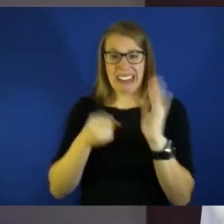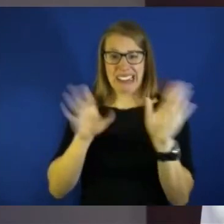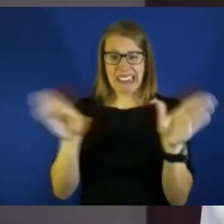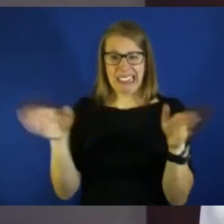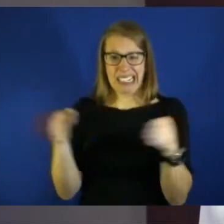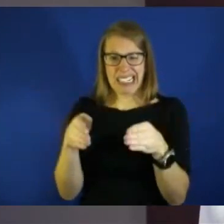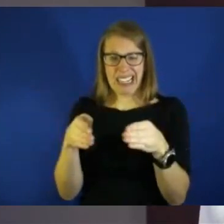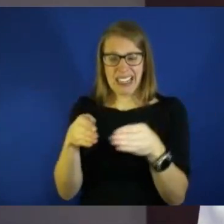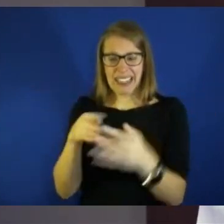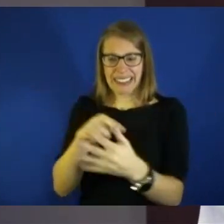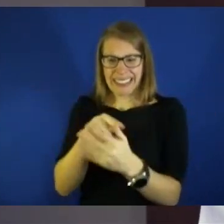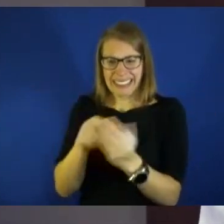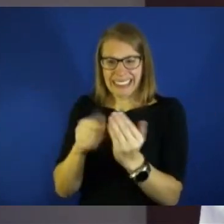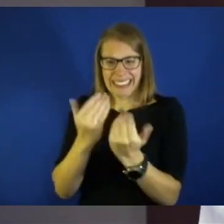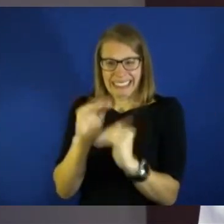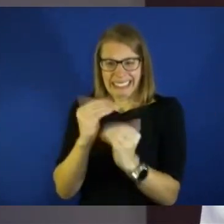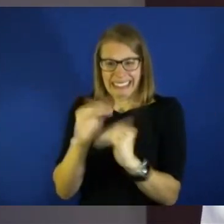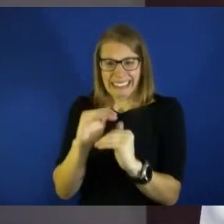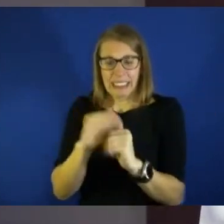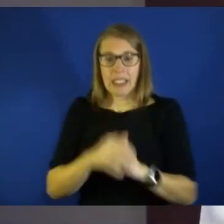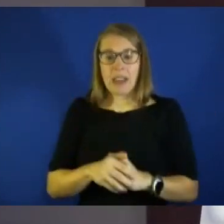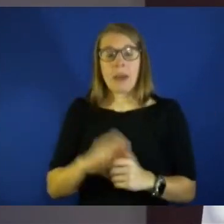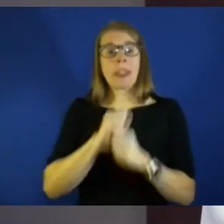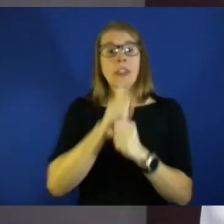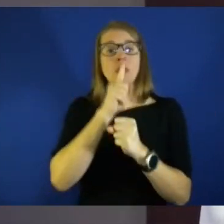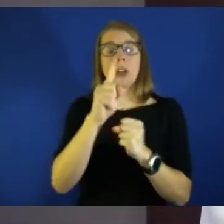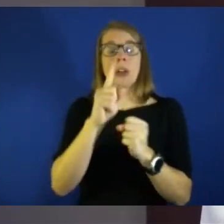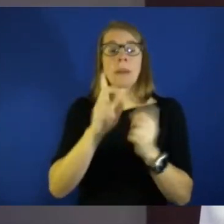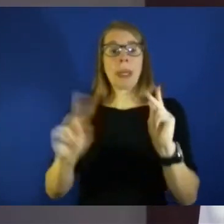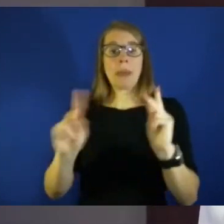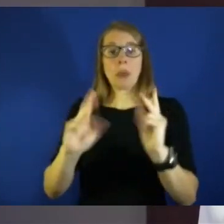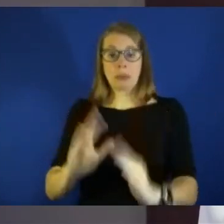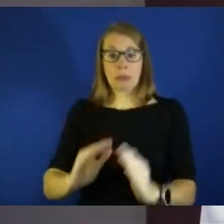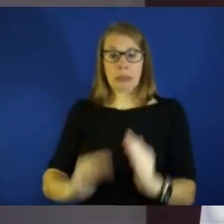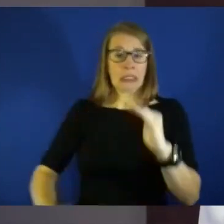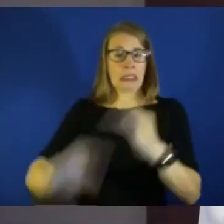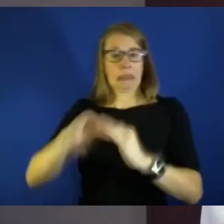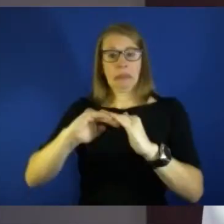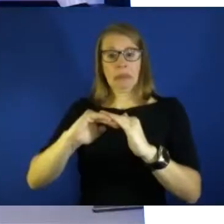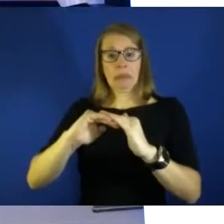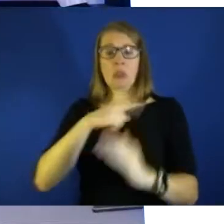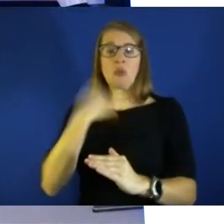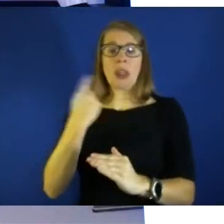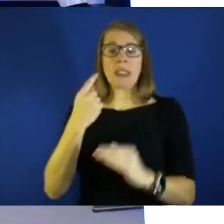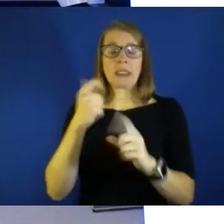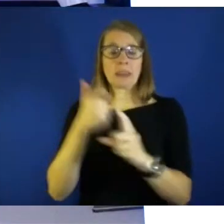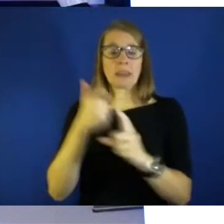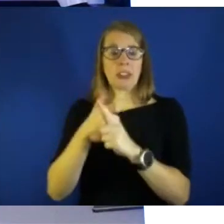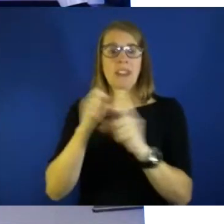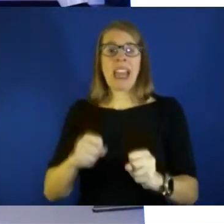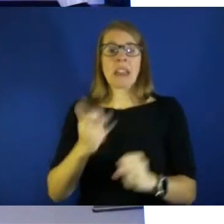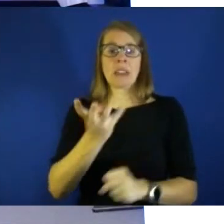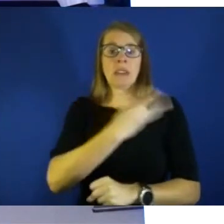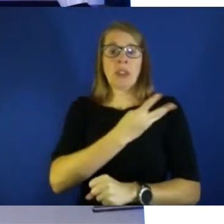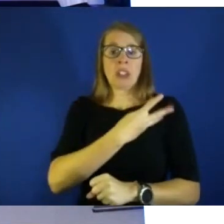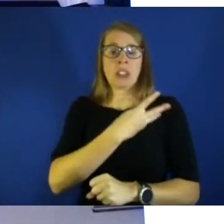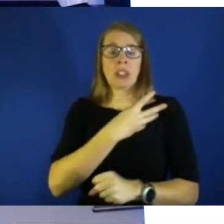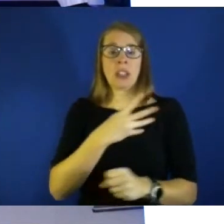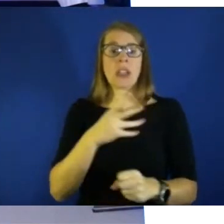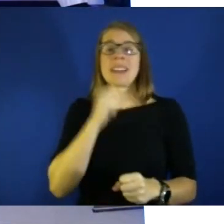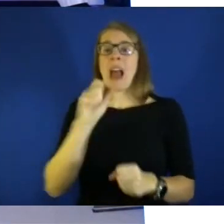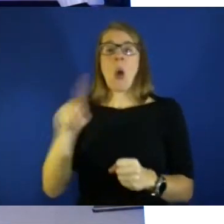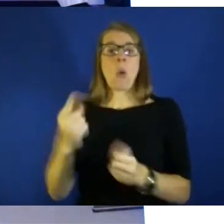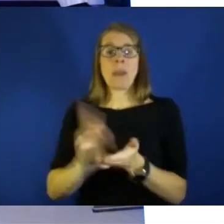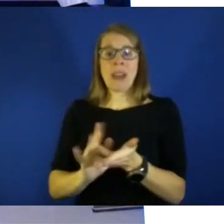really feel a duty to make sure the people at the very highest risk can get these infusions. Yeah, it's not just the medication, it's the space to do it in, and